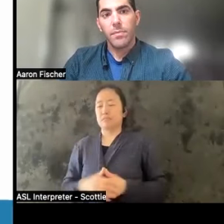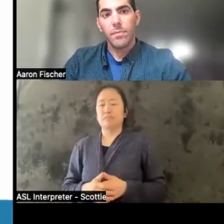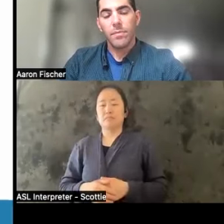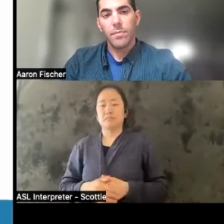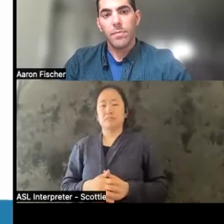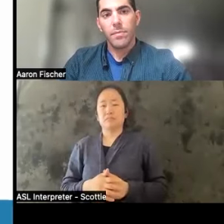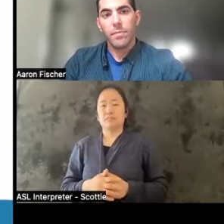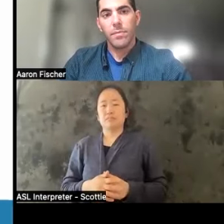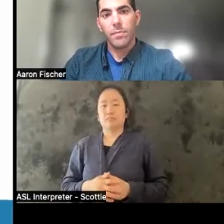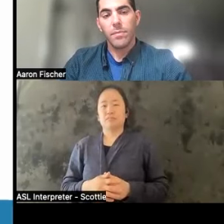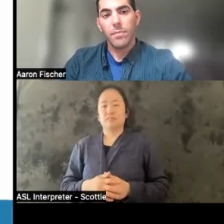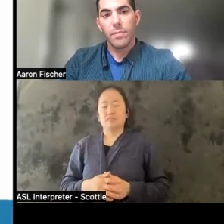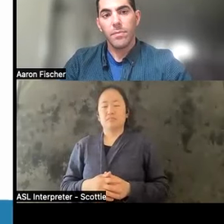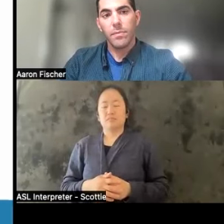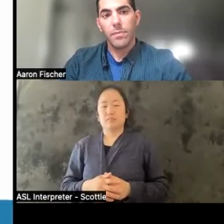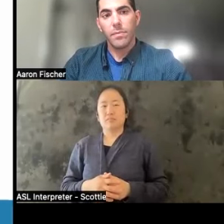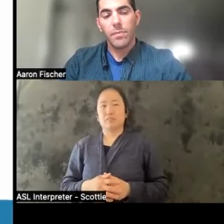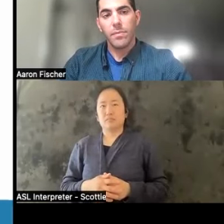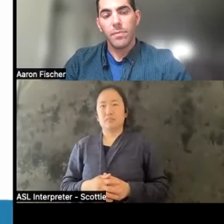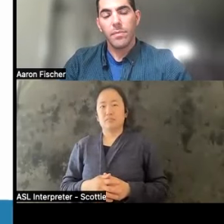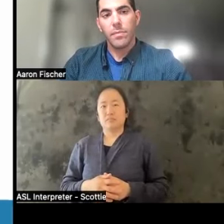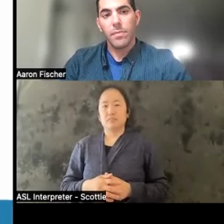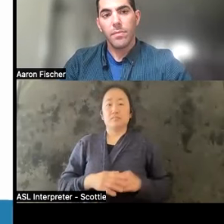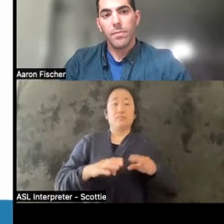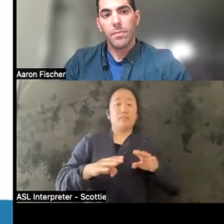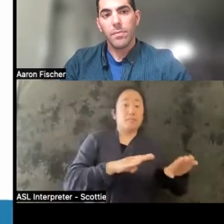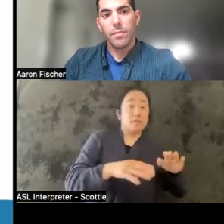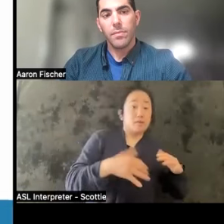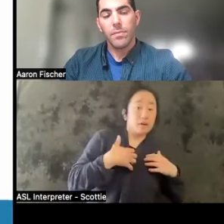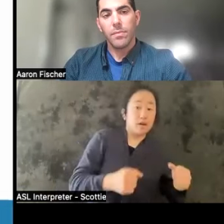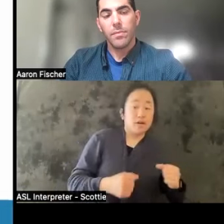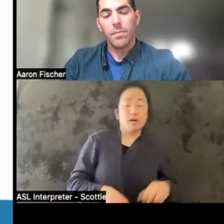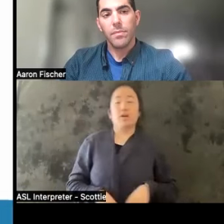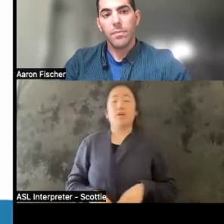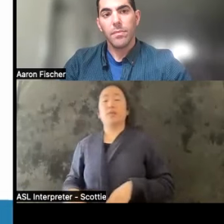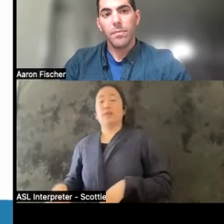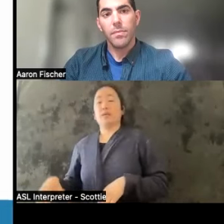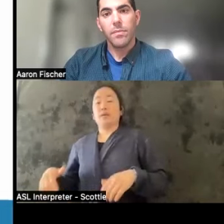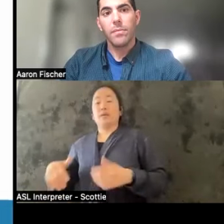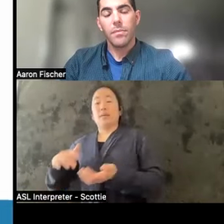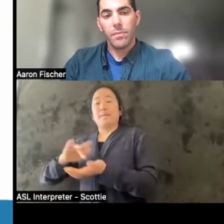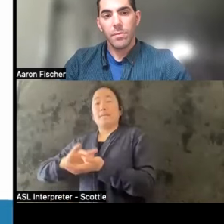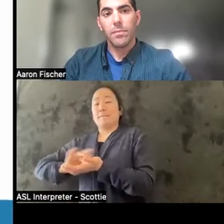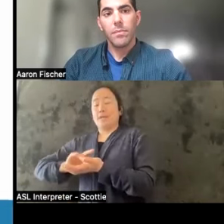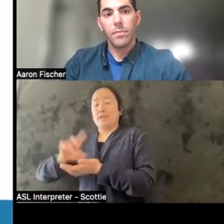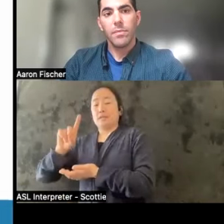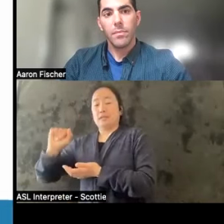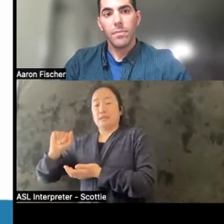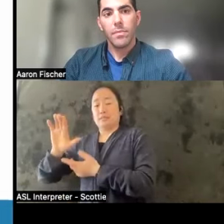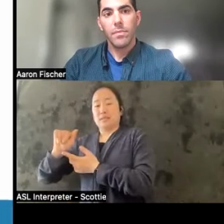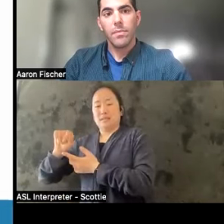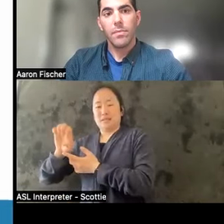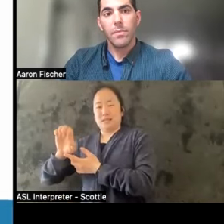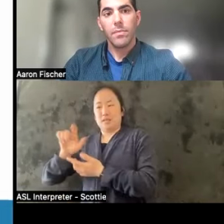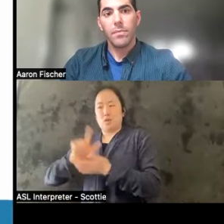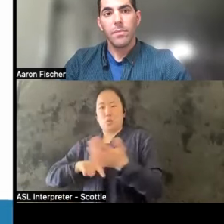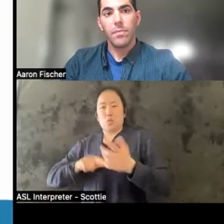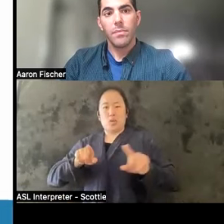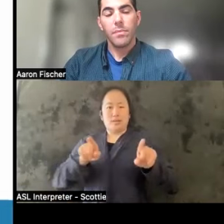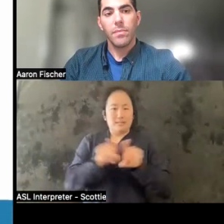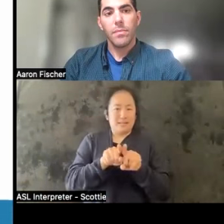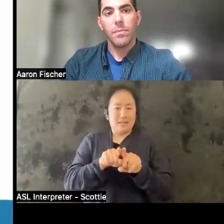similarities between how behavioral health versus medical disability cases are handled. And I'll start by saying I'm not